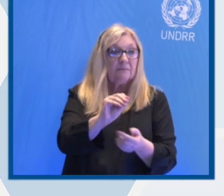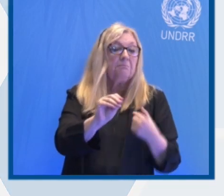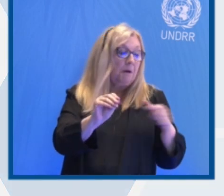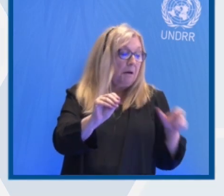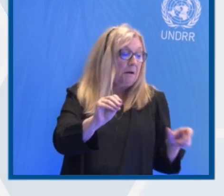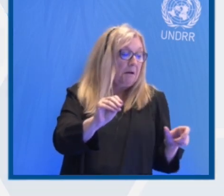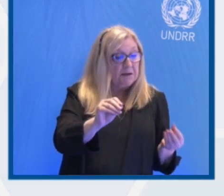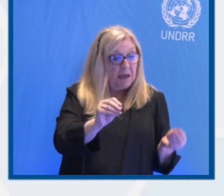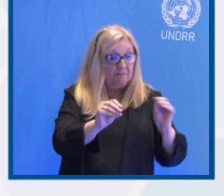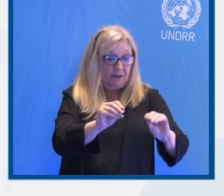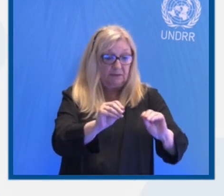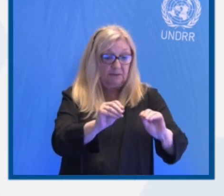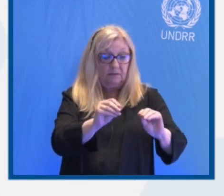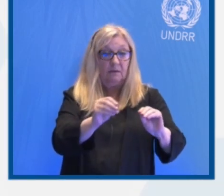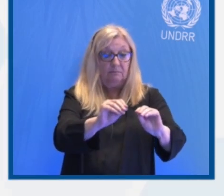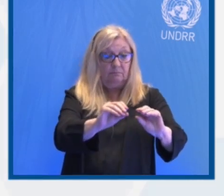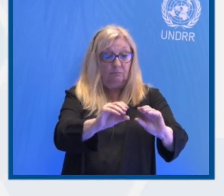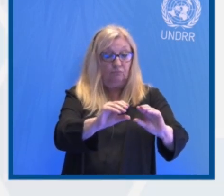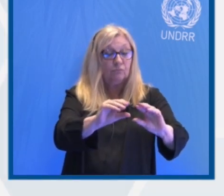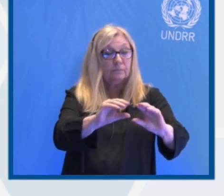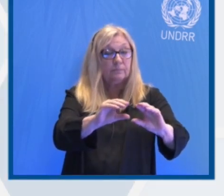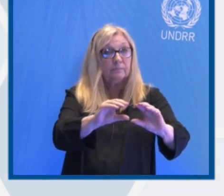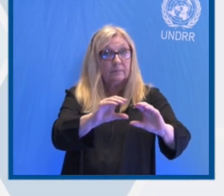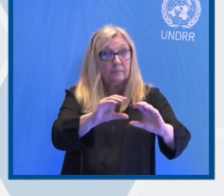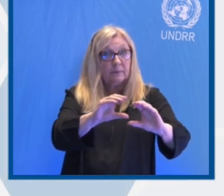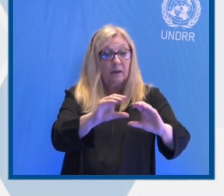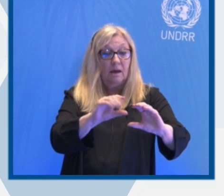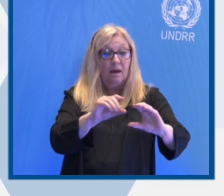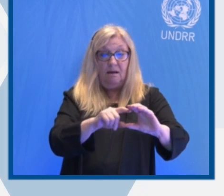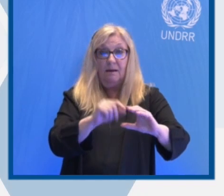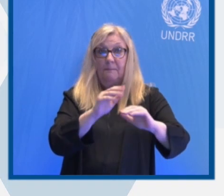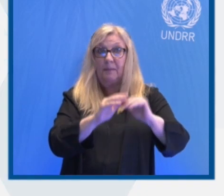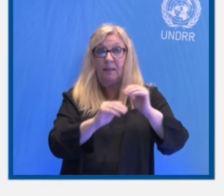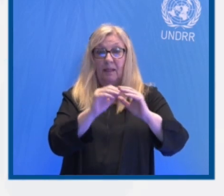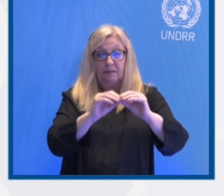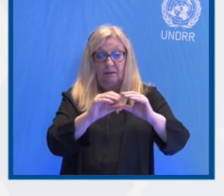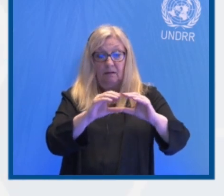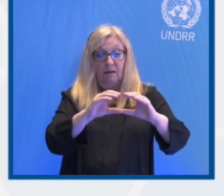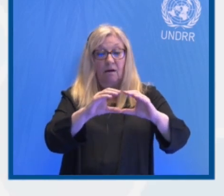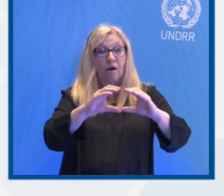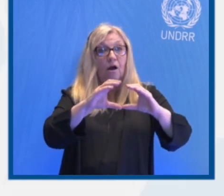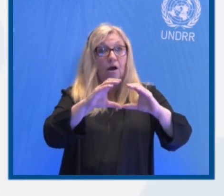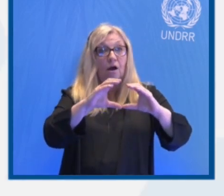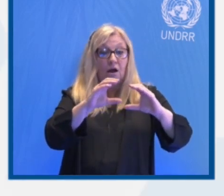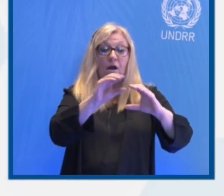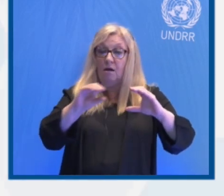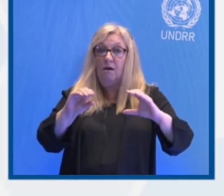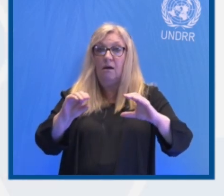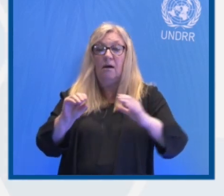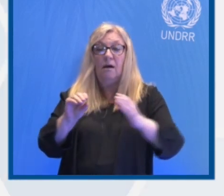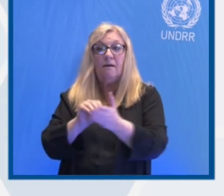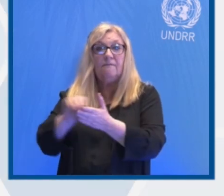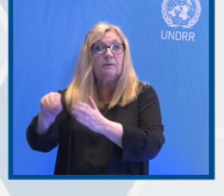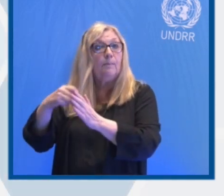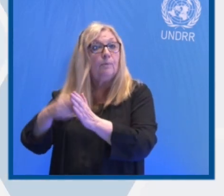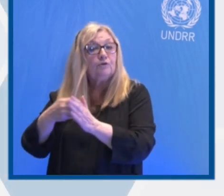clients when they're interested in doing so, to fund building flood resilience, to fund projects that